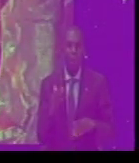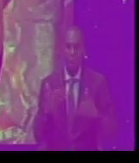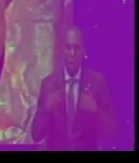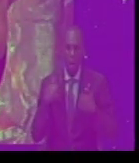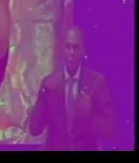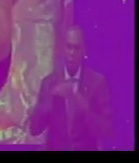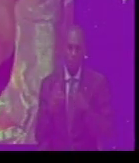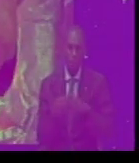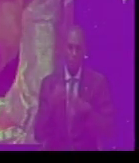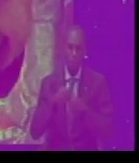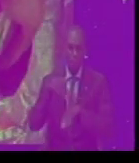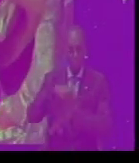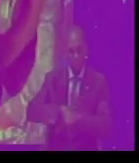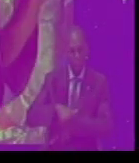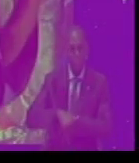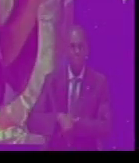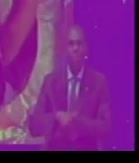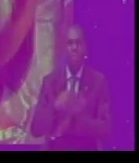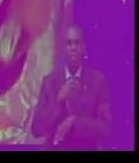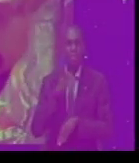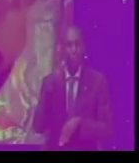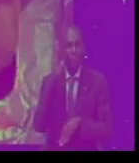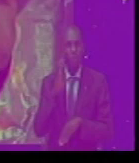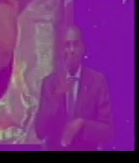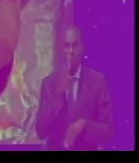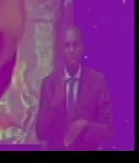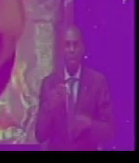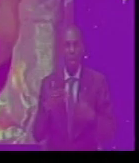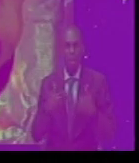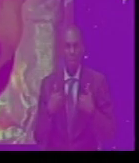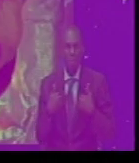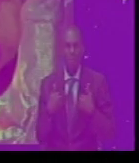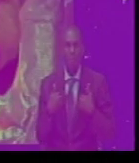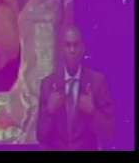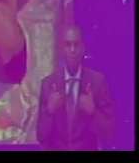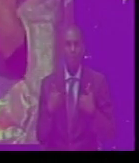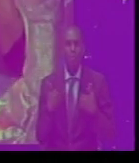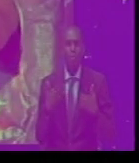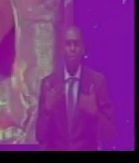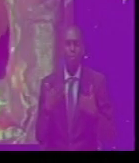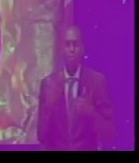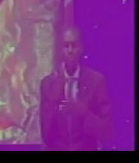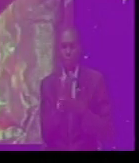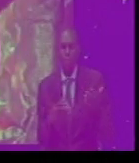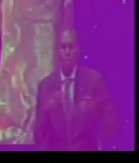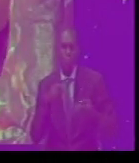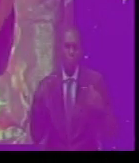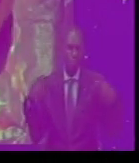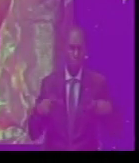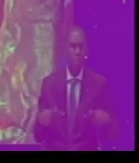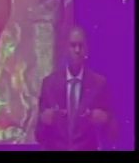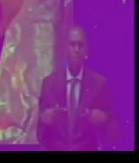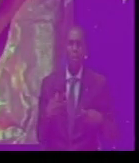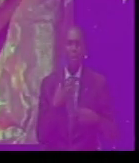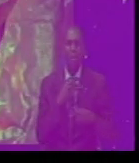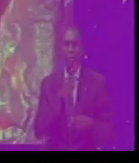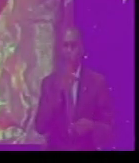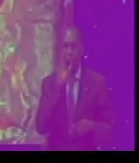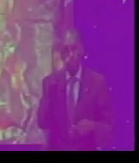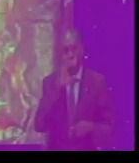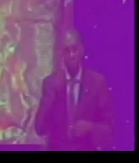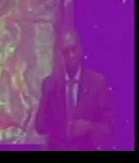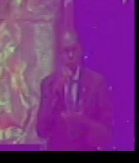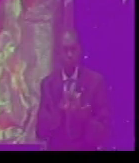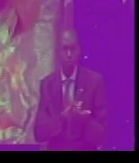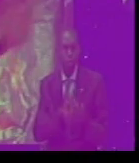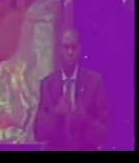will neither sleep in the night. In the night, the thing will develop. I'll be breathing hard. Sometimes I will add some